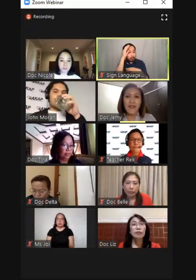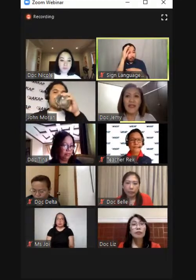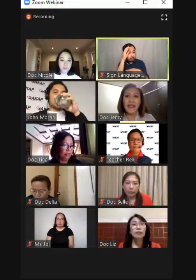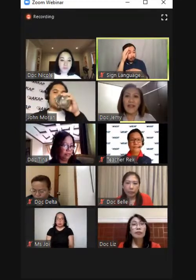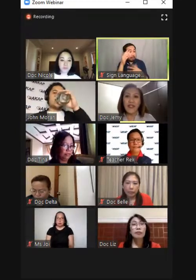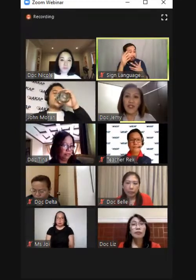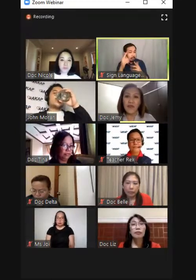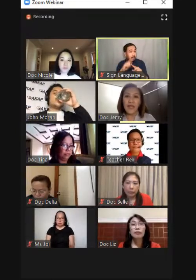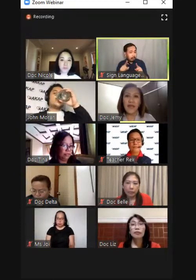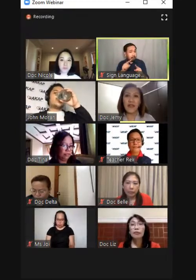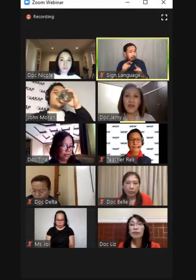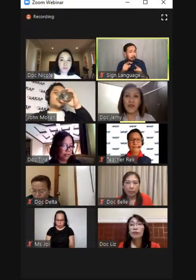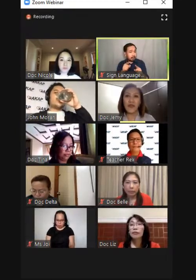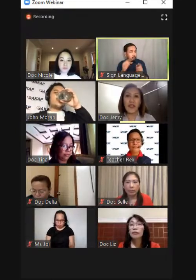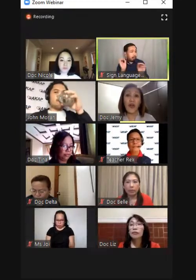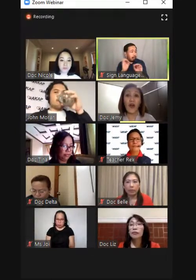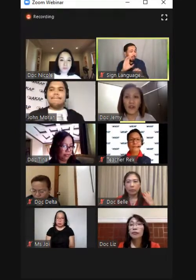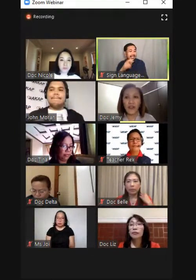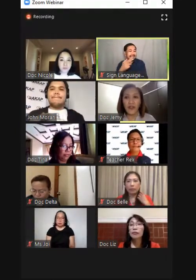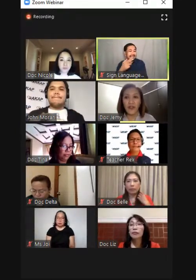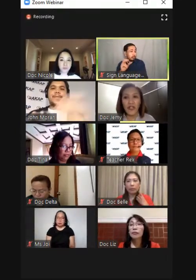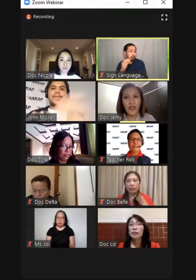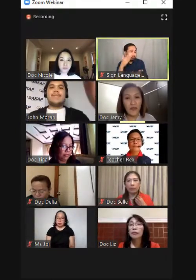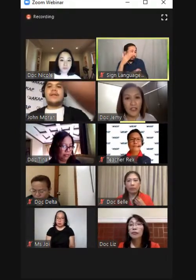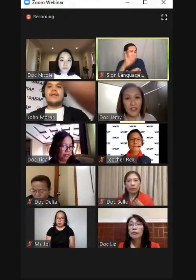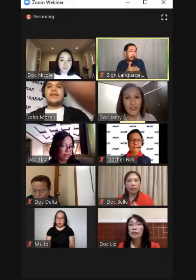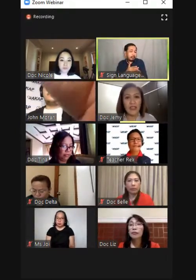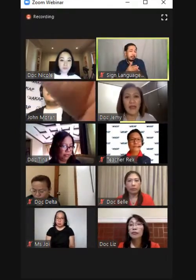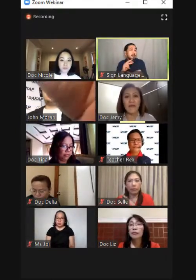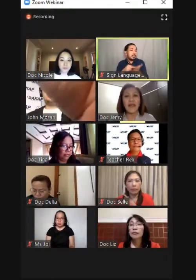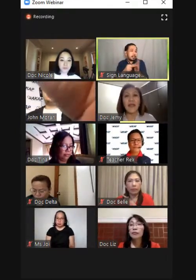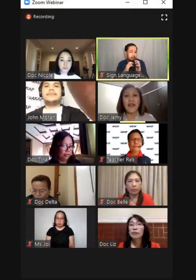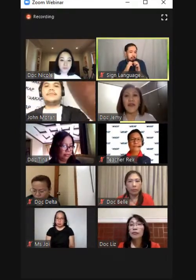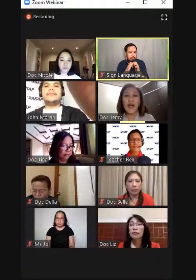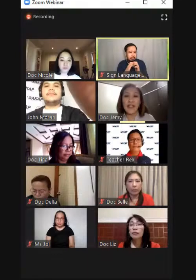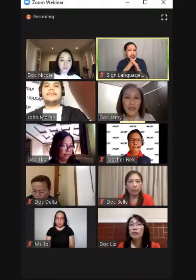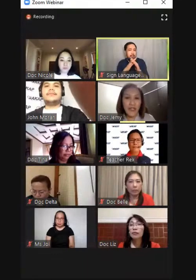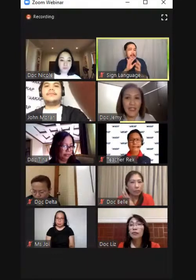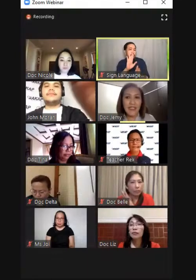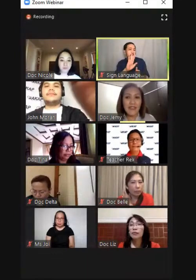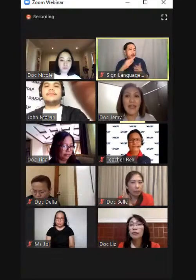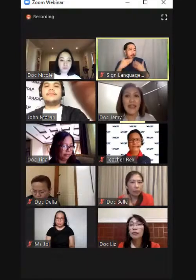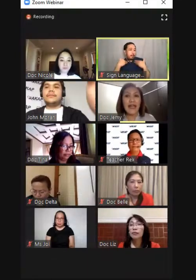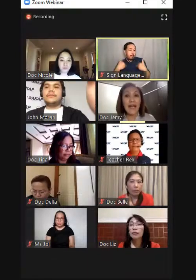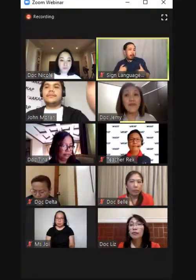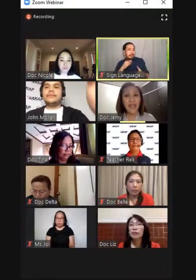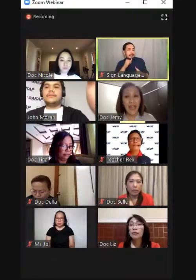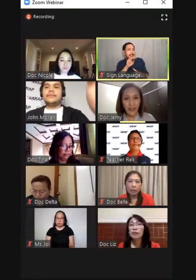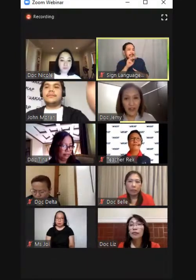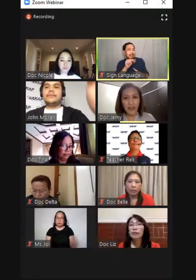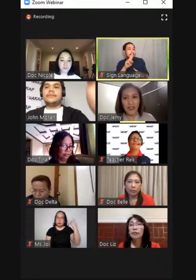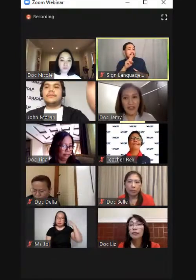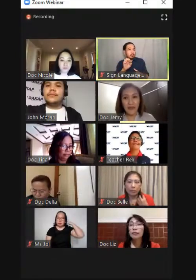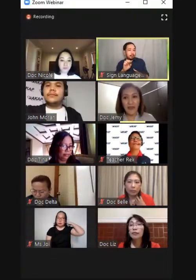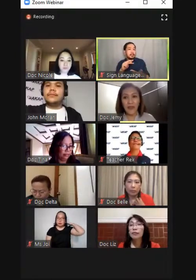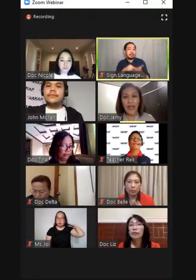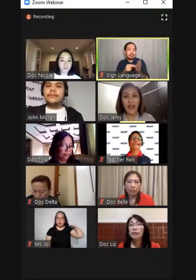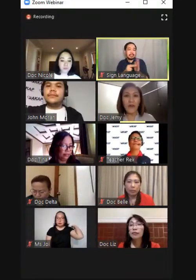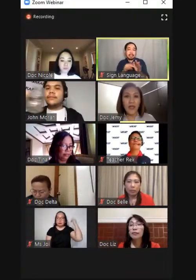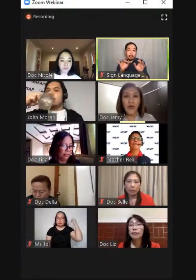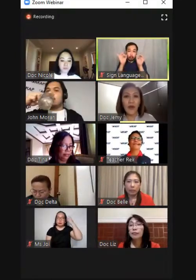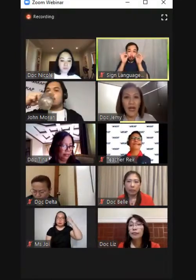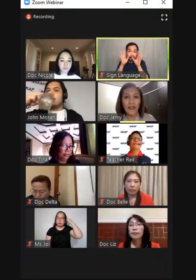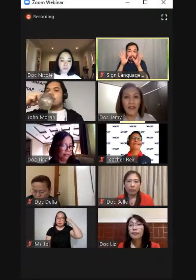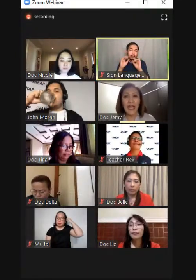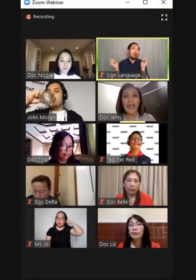nag-chemotherapy, able to recover, no, your system. Kung at risk, tayo at risk.